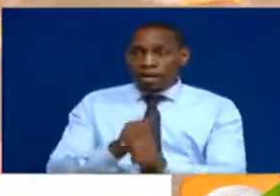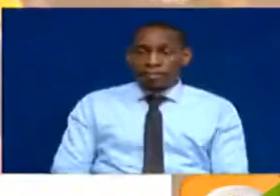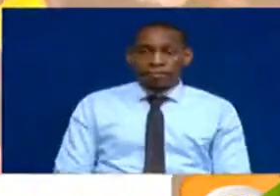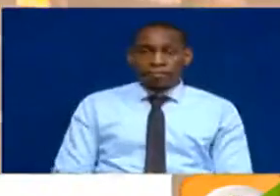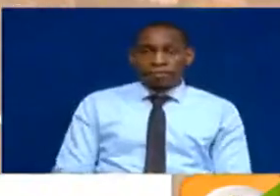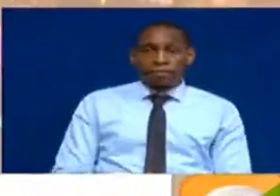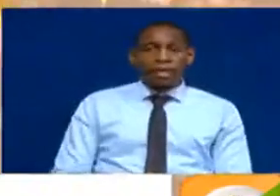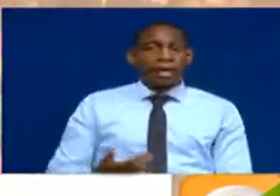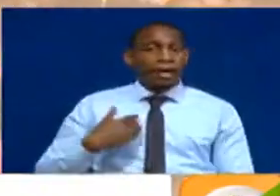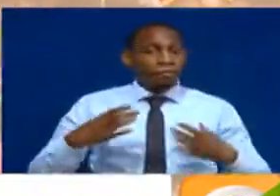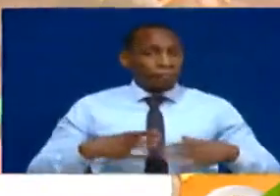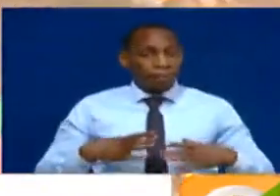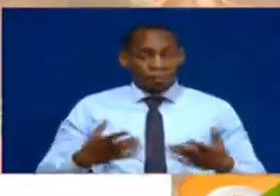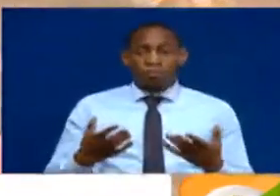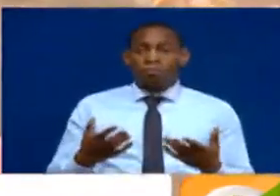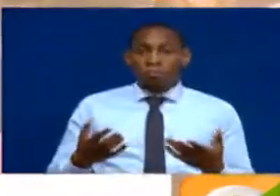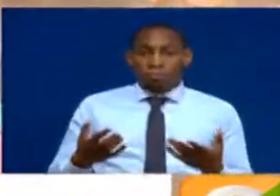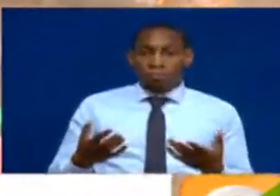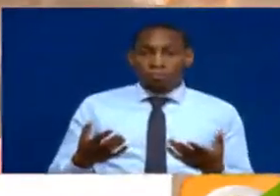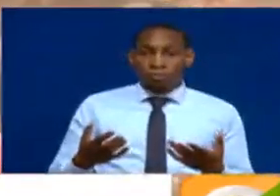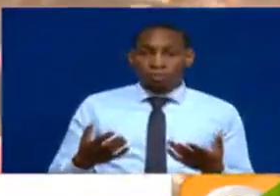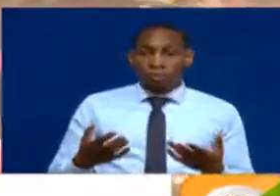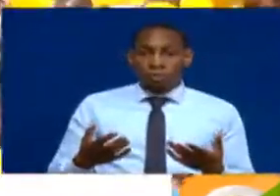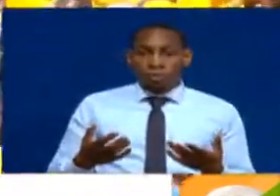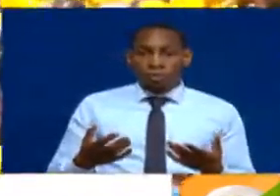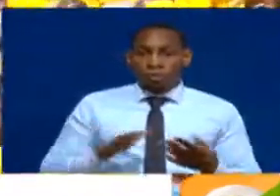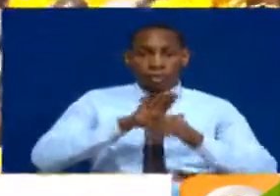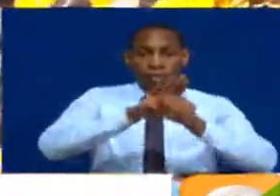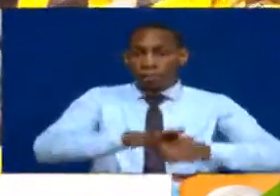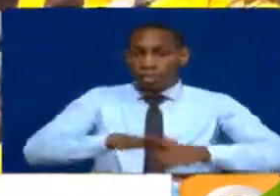Kuna watu ambao walihujumu